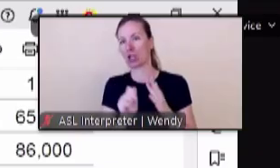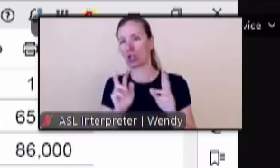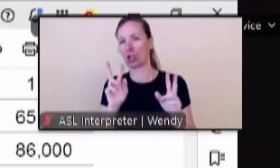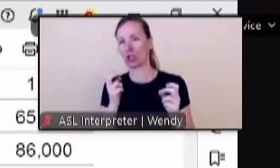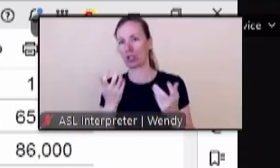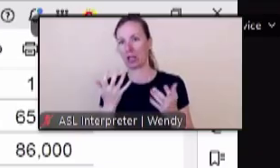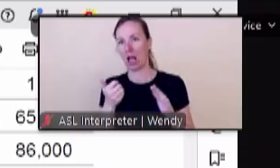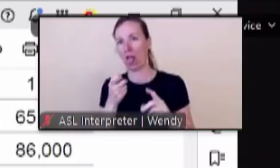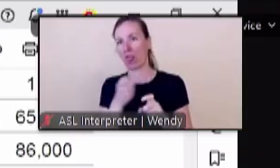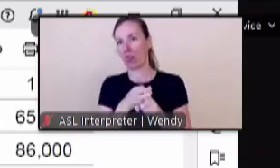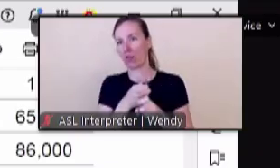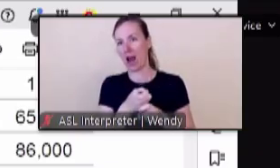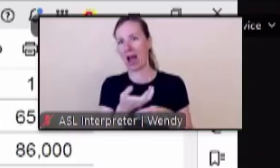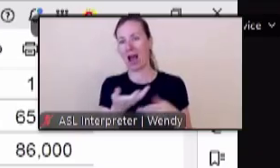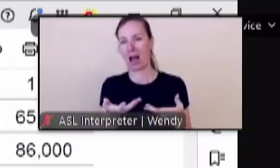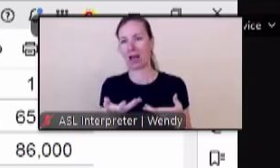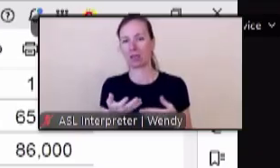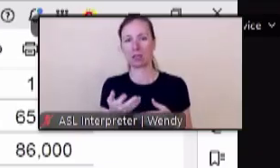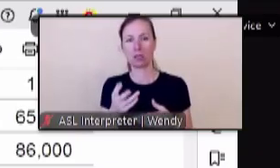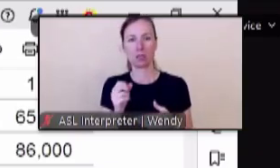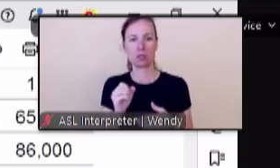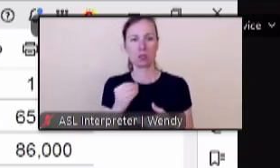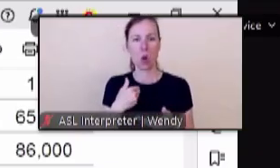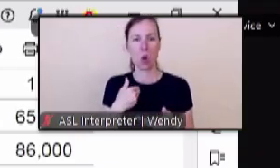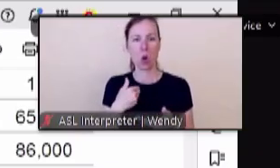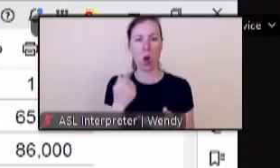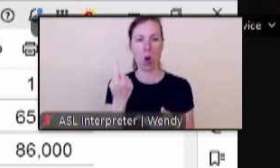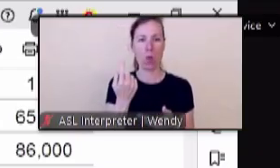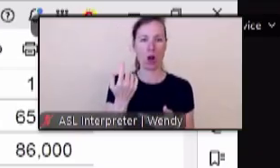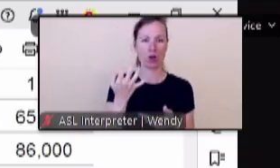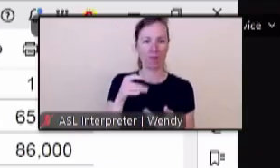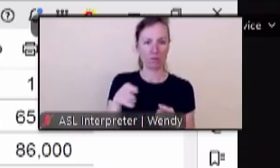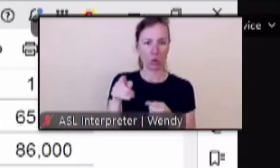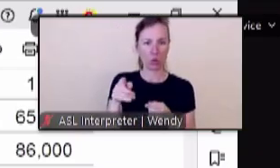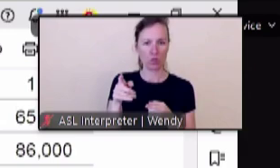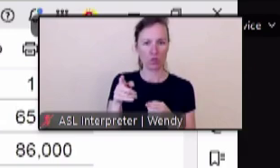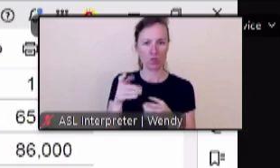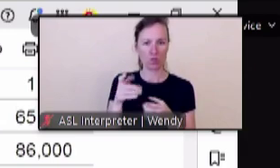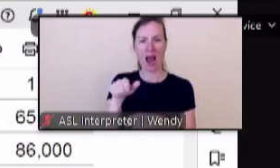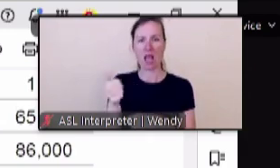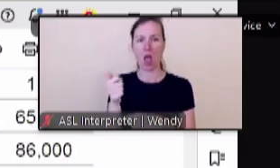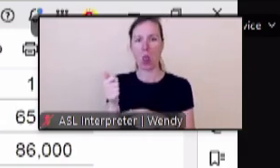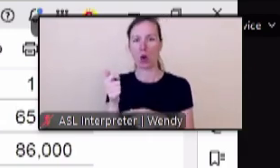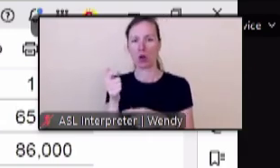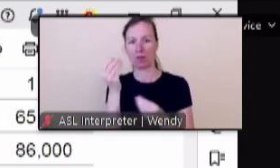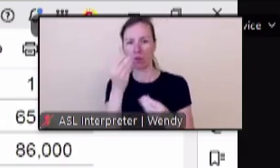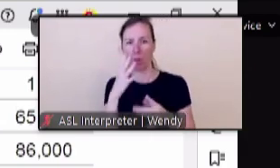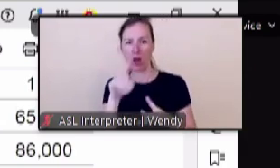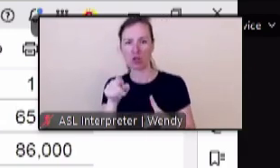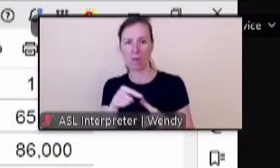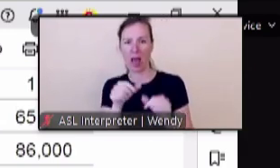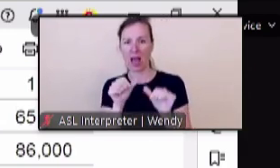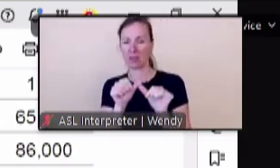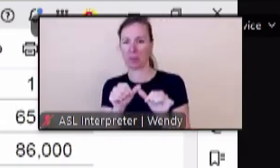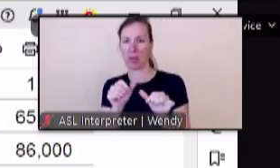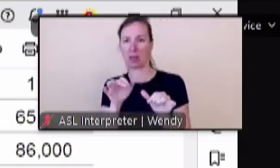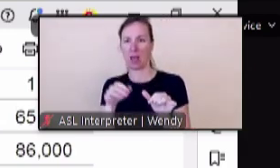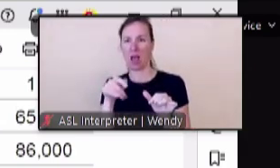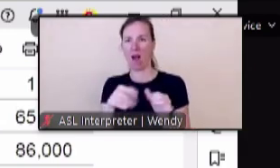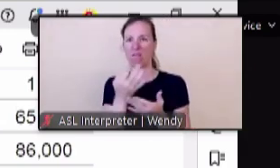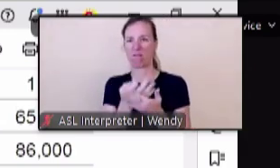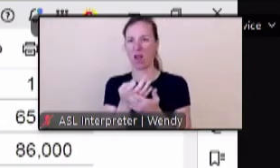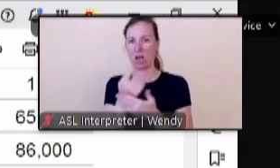stability of program open space funds, because I surely wouldn't be giving that information, but you may have